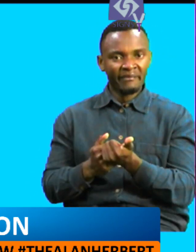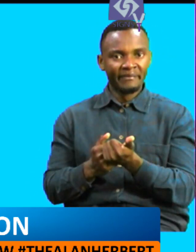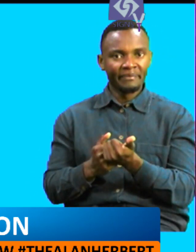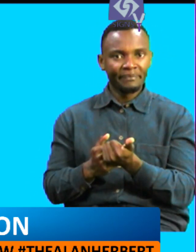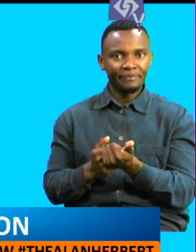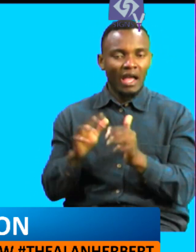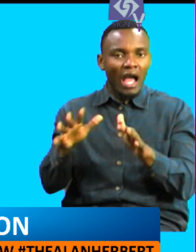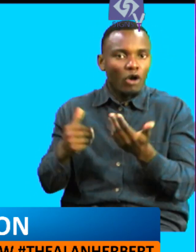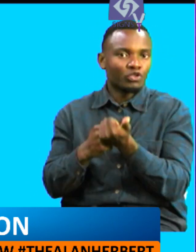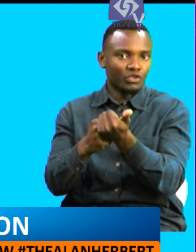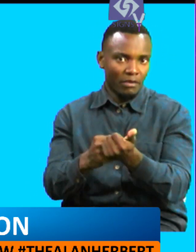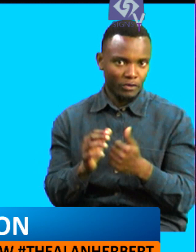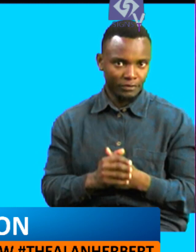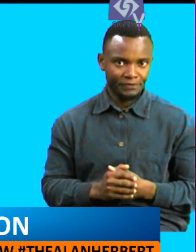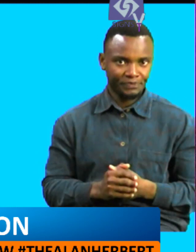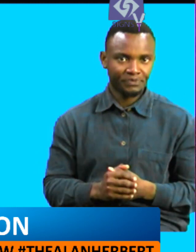Yeah. And